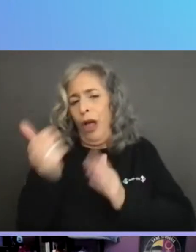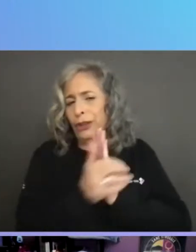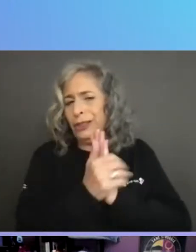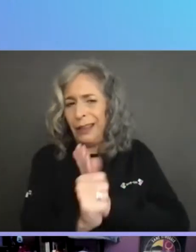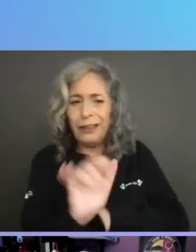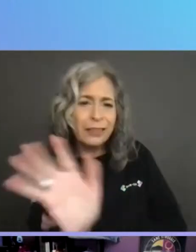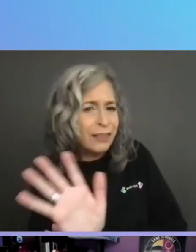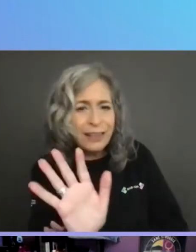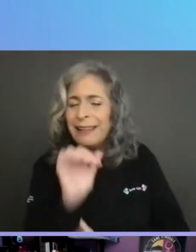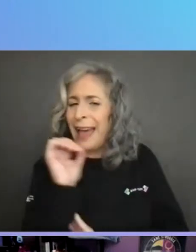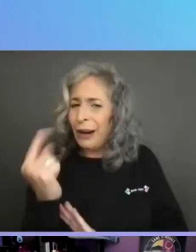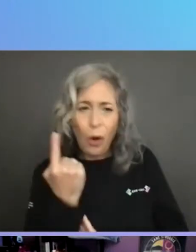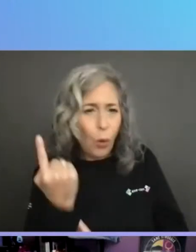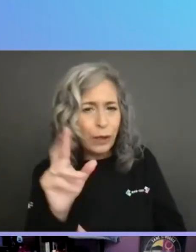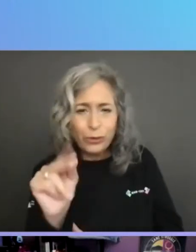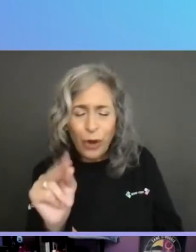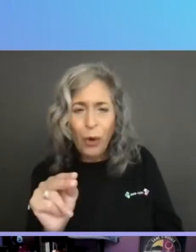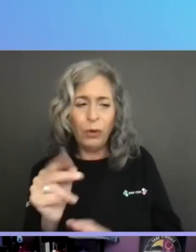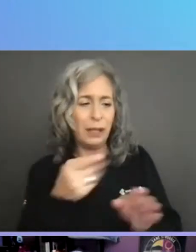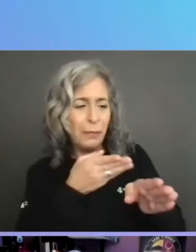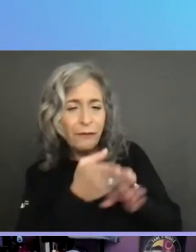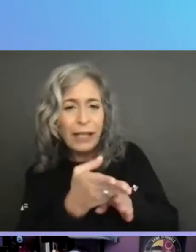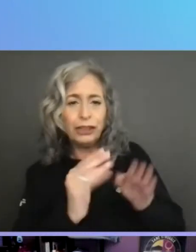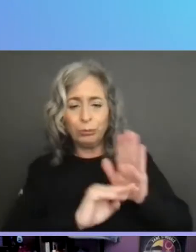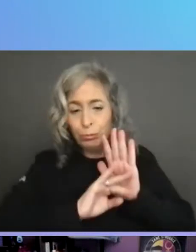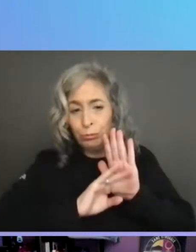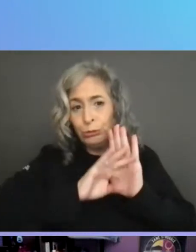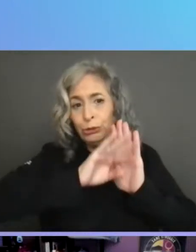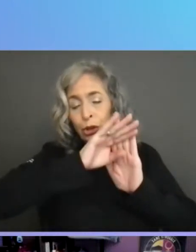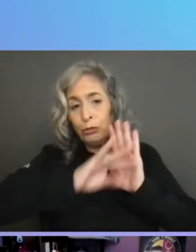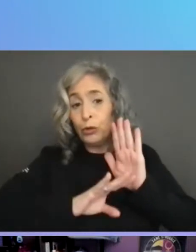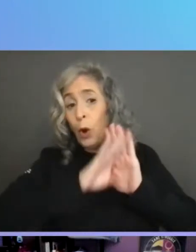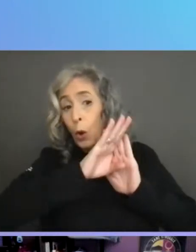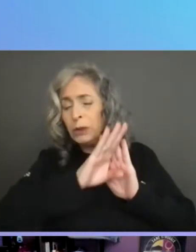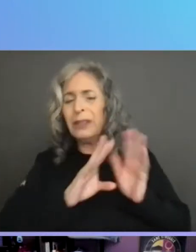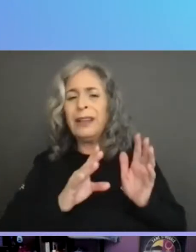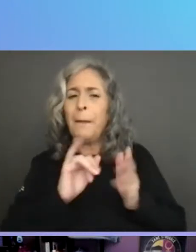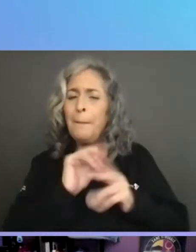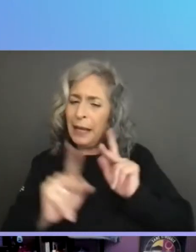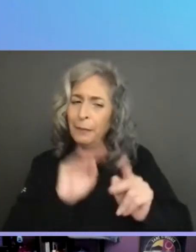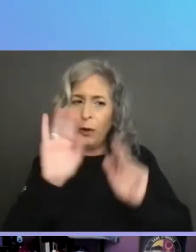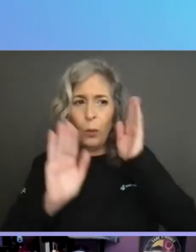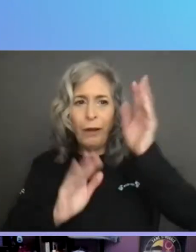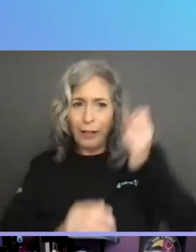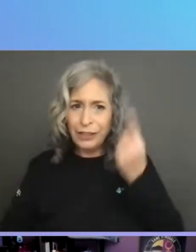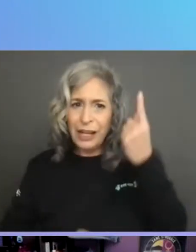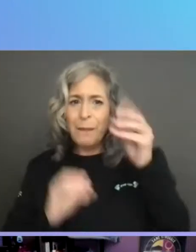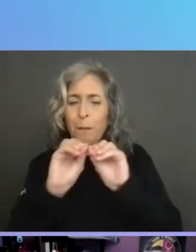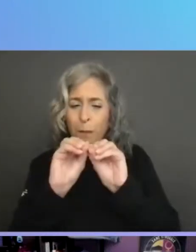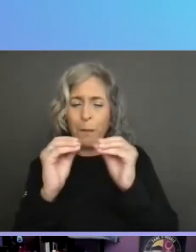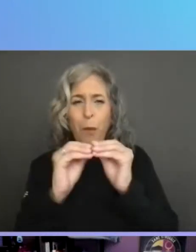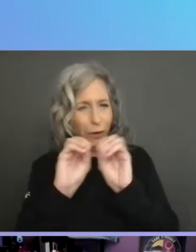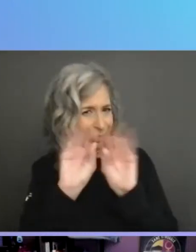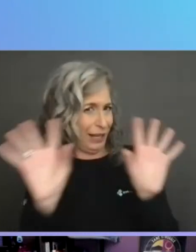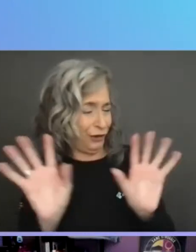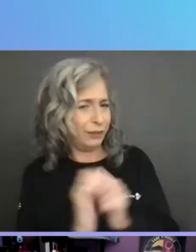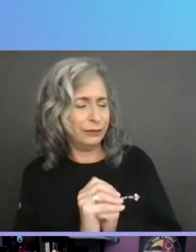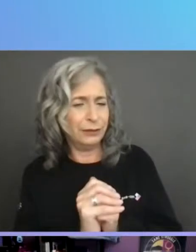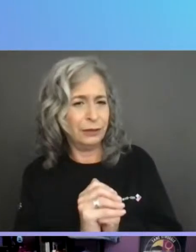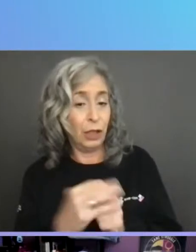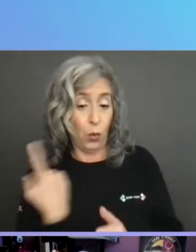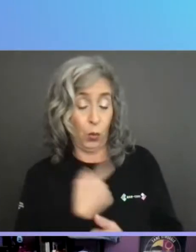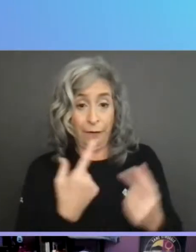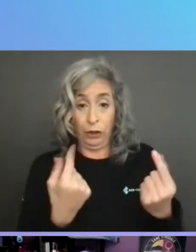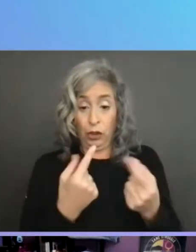other roles. And as the profession matures, this will be something that people understand more clearly. And part of what we all have to do